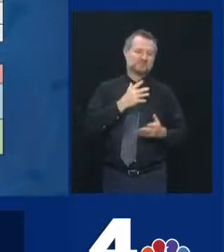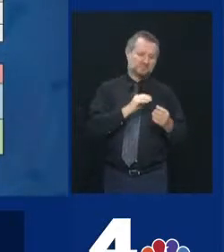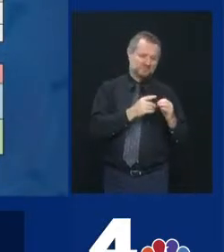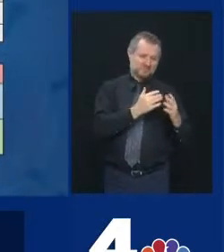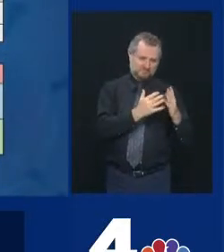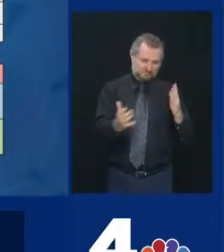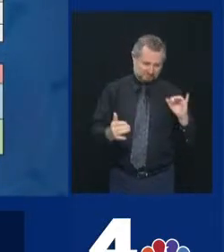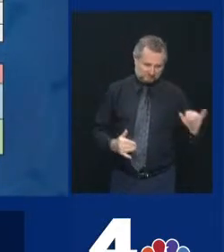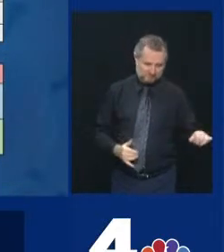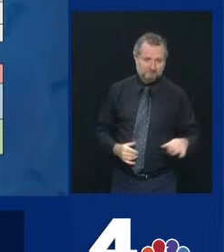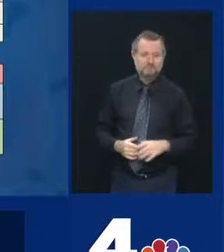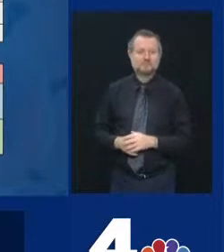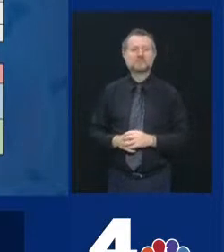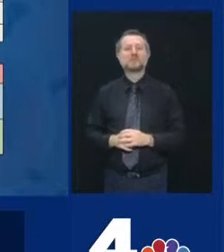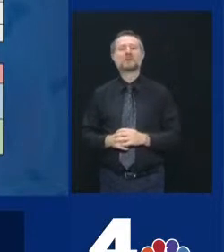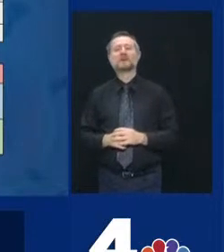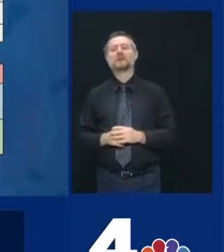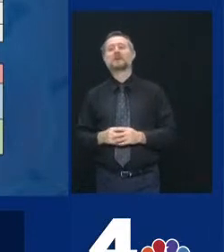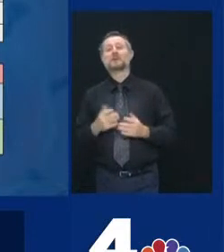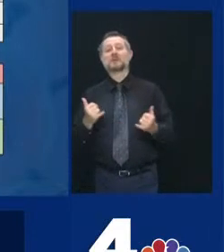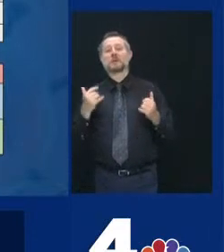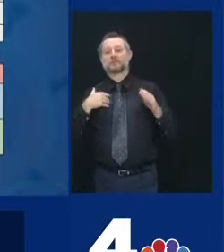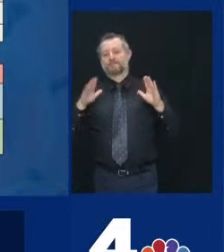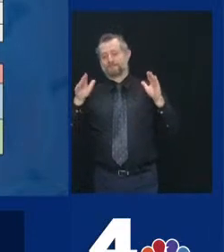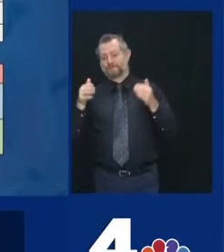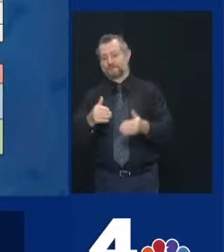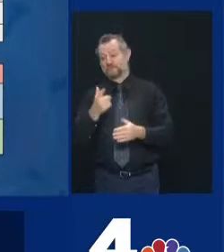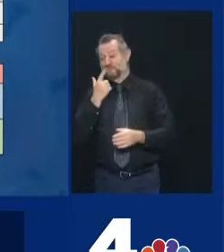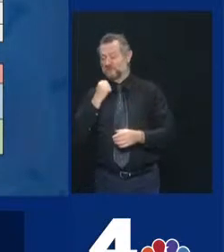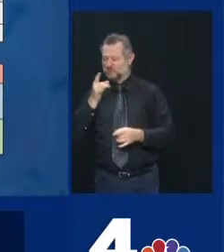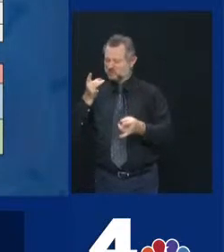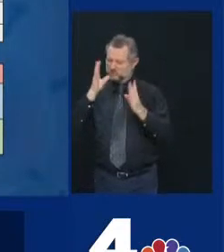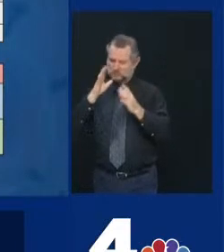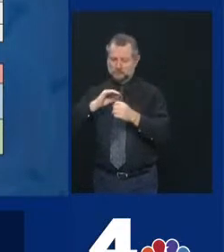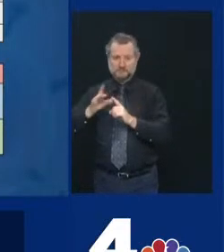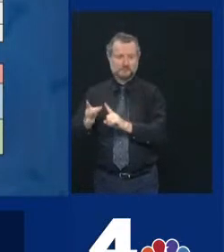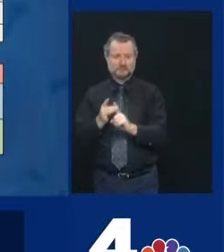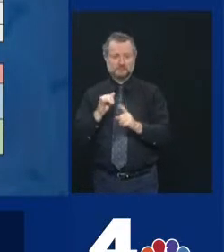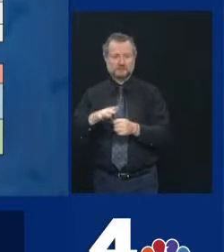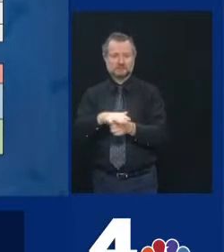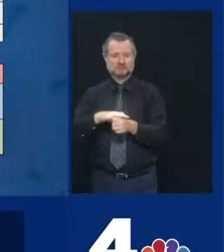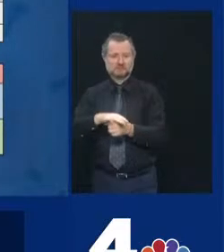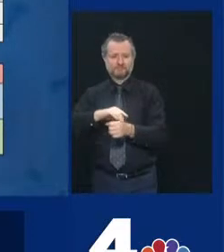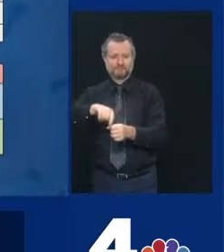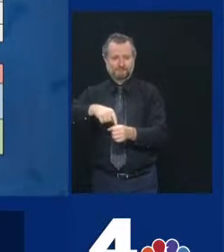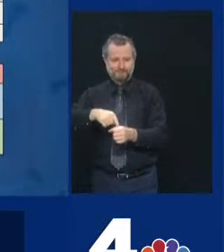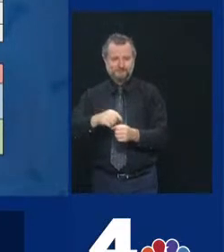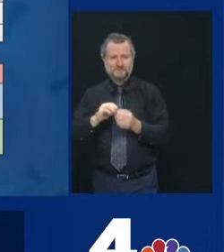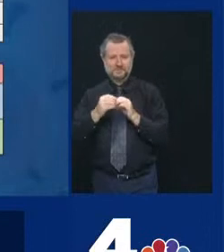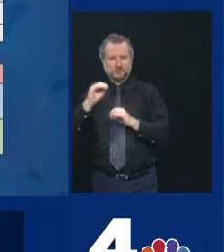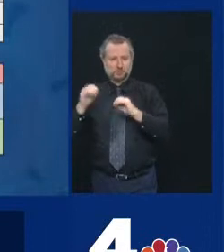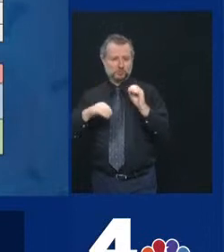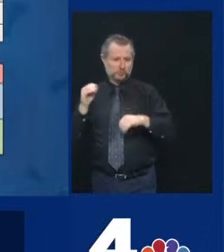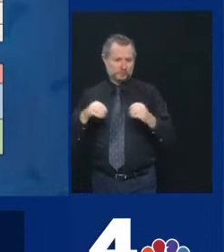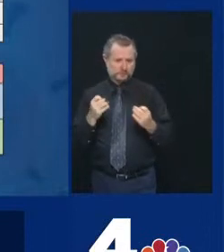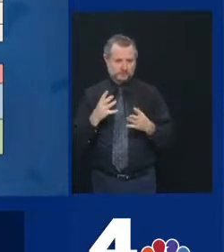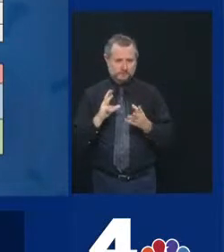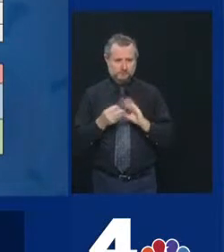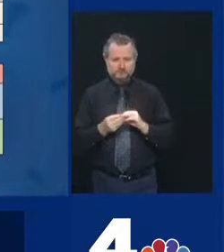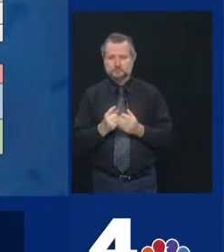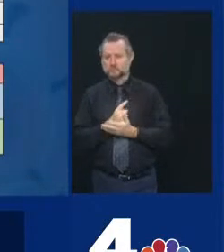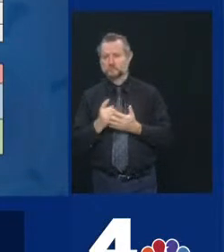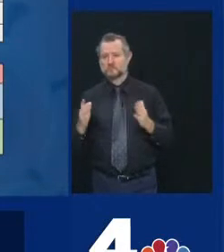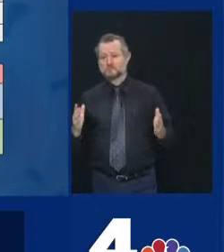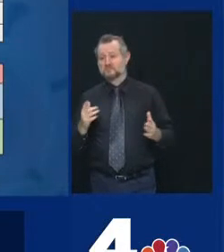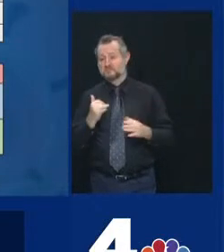This is the red zone in the infection rates over the past week. You can see, by and large, we've made